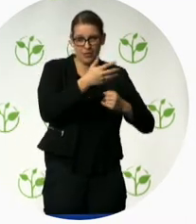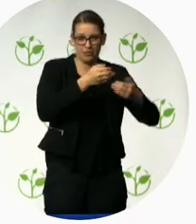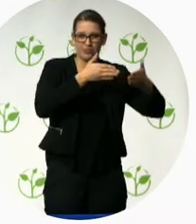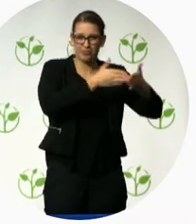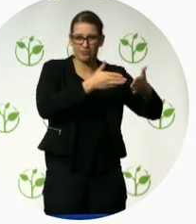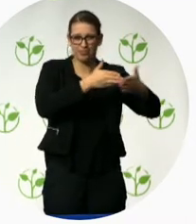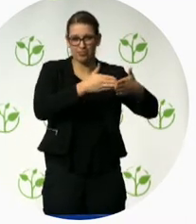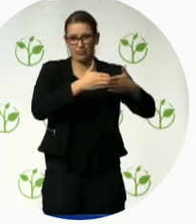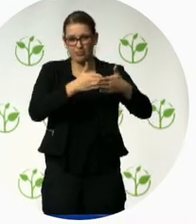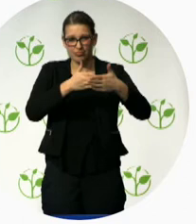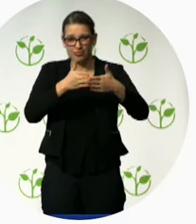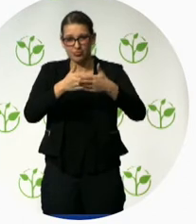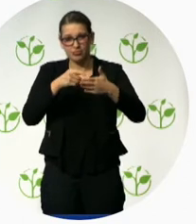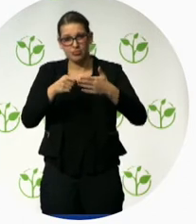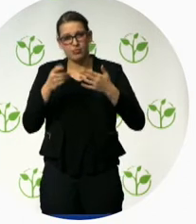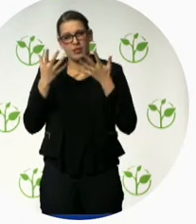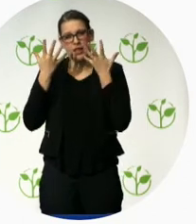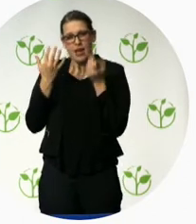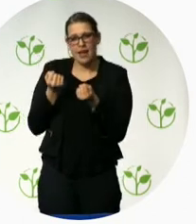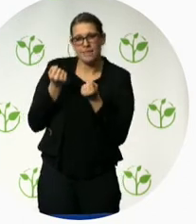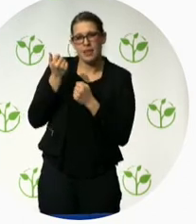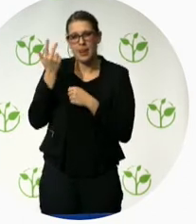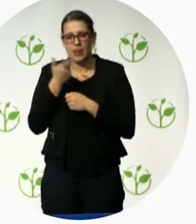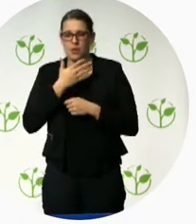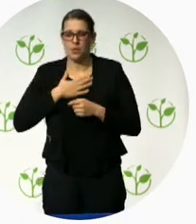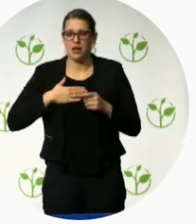some initiatives. They are being